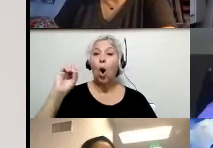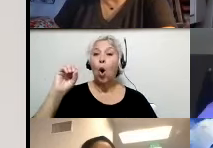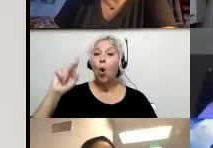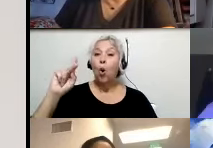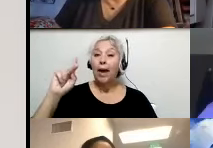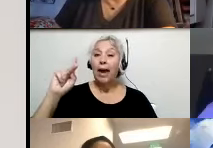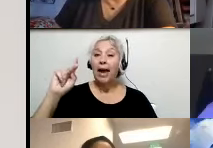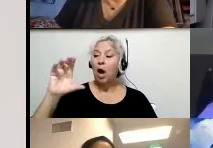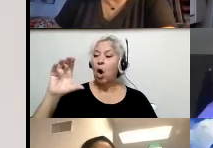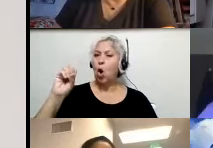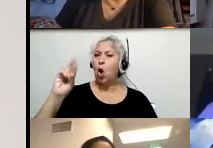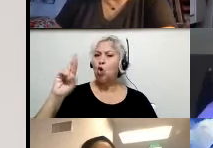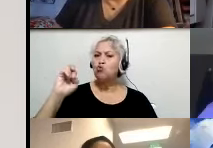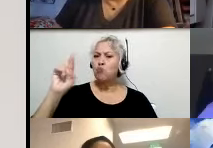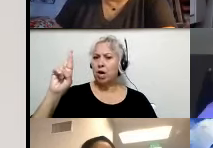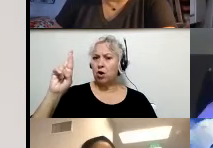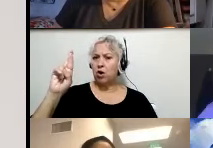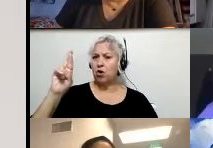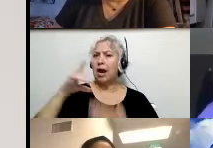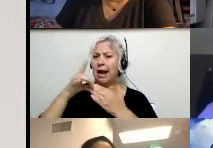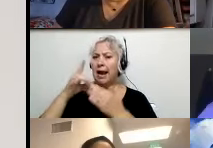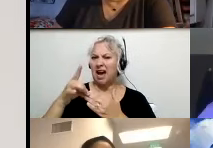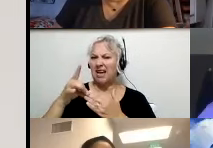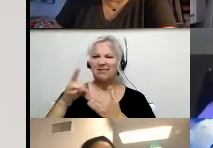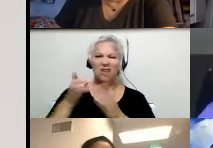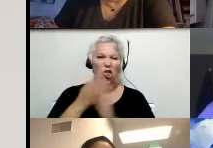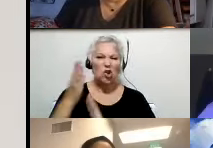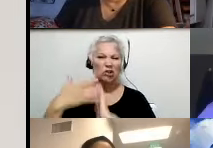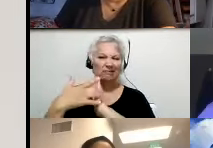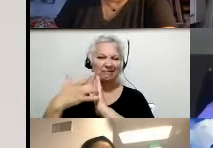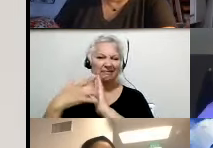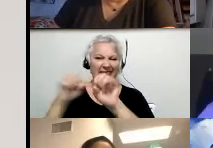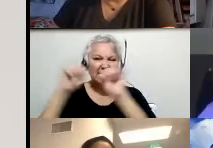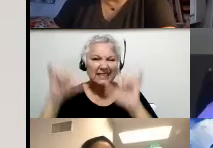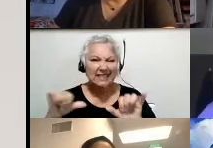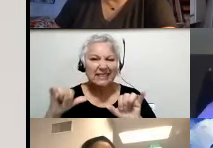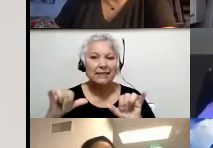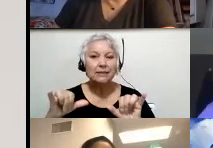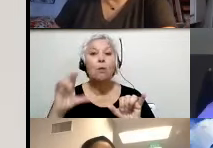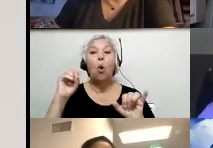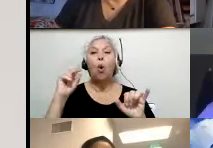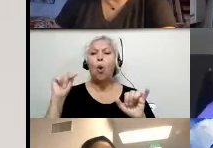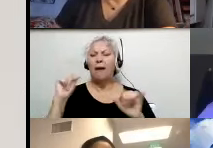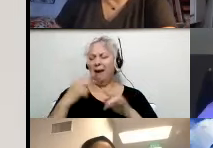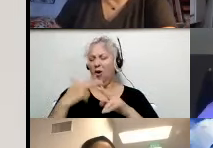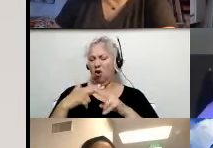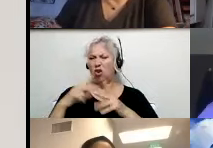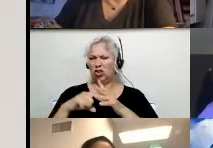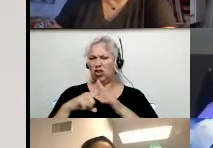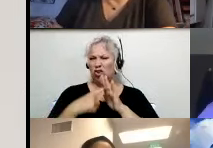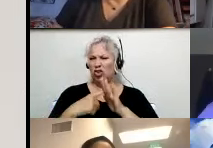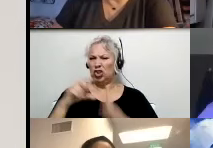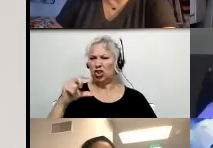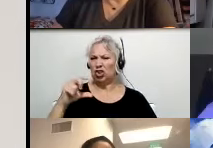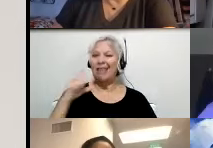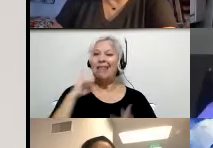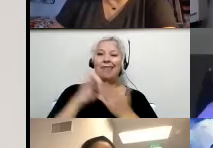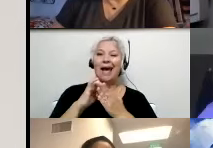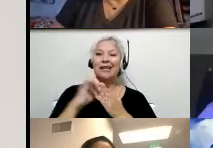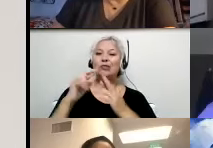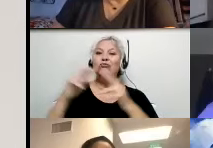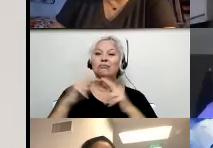Career Guide, that's through our career technology systems, or the OK College Start, that's the Regions for Higher